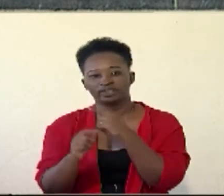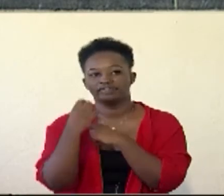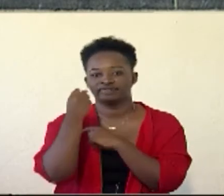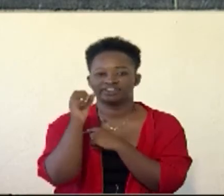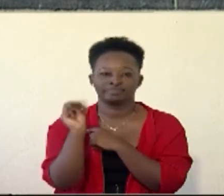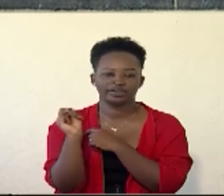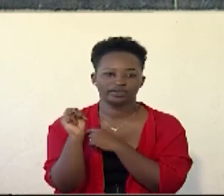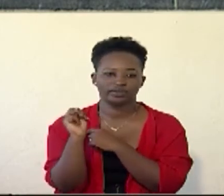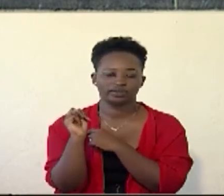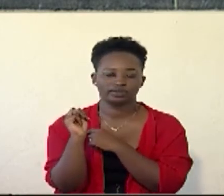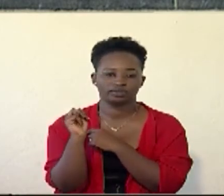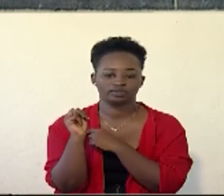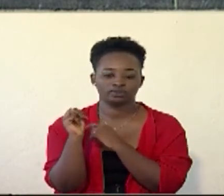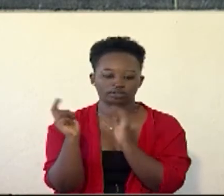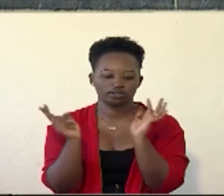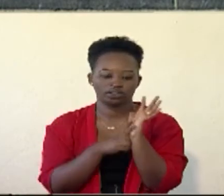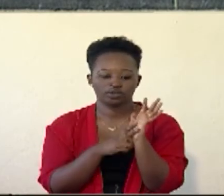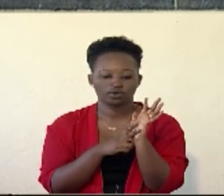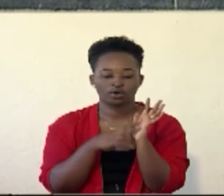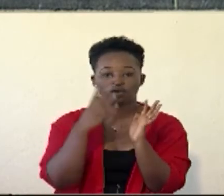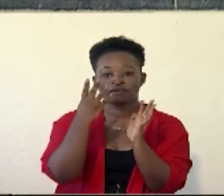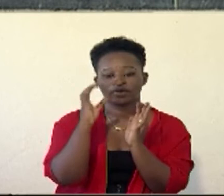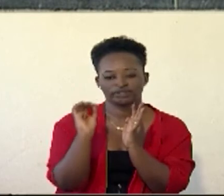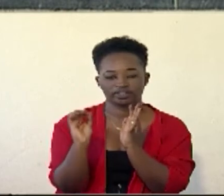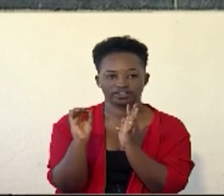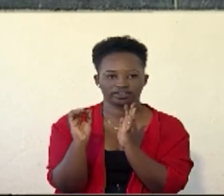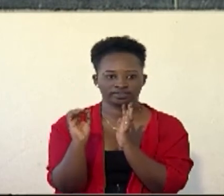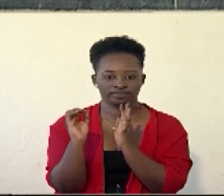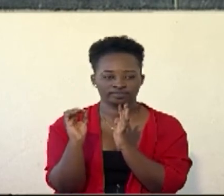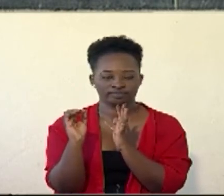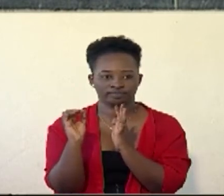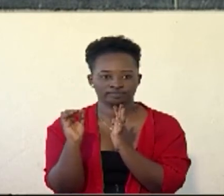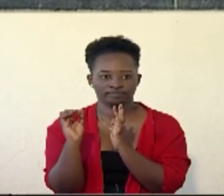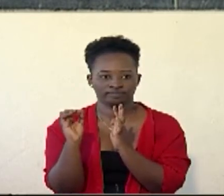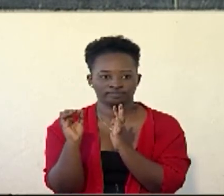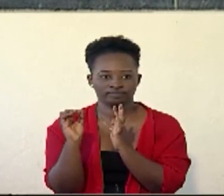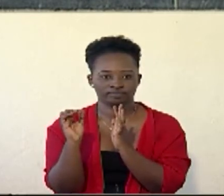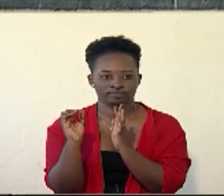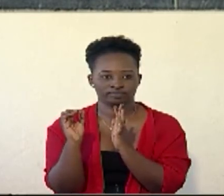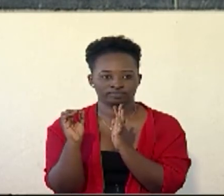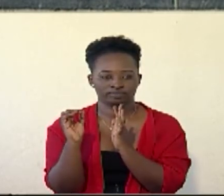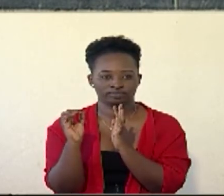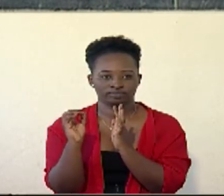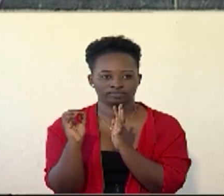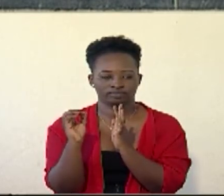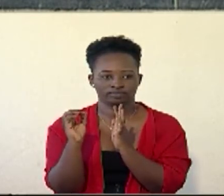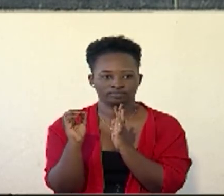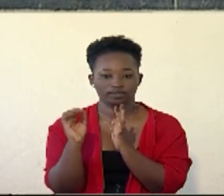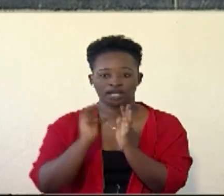5 million, you will get 40. 40. Now, our multiplier,